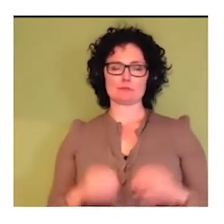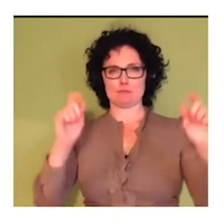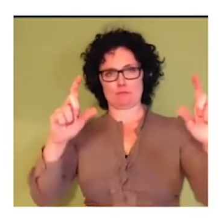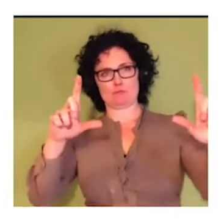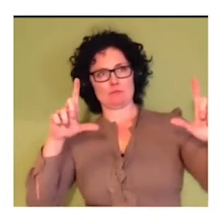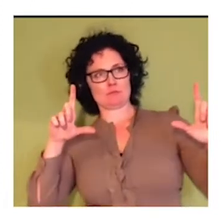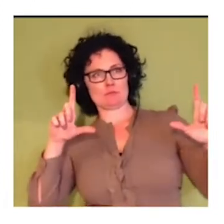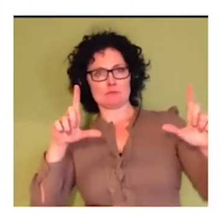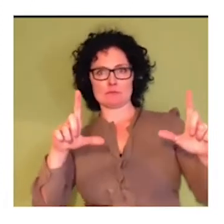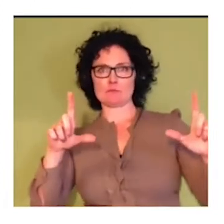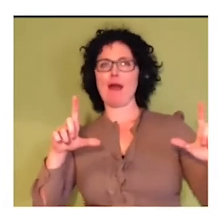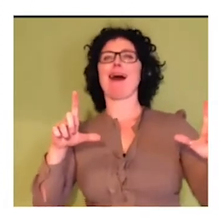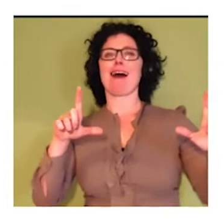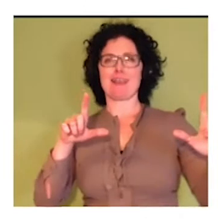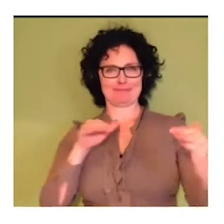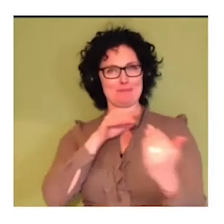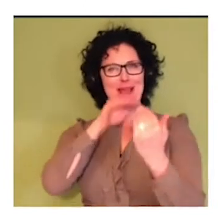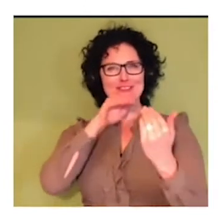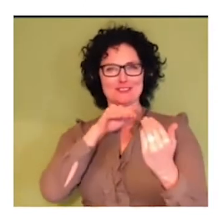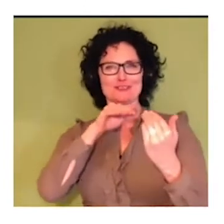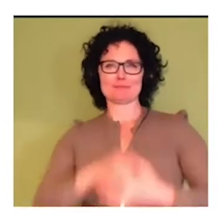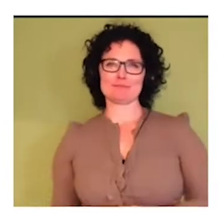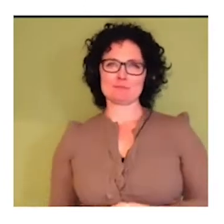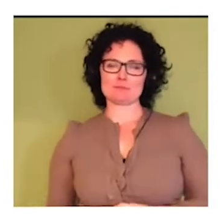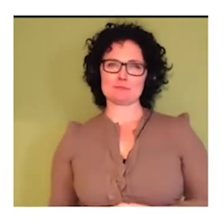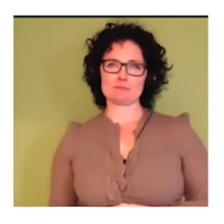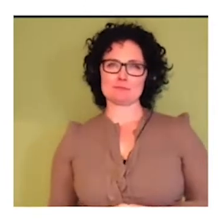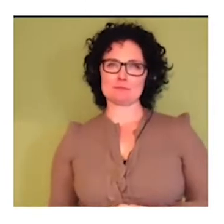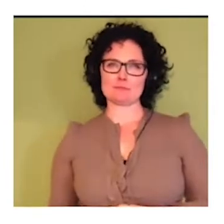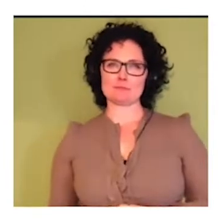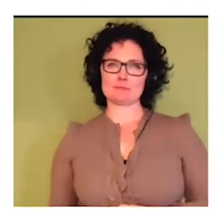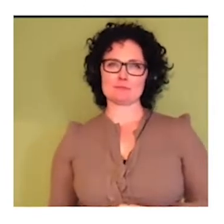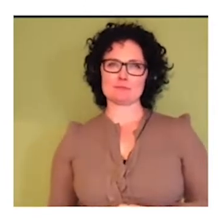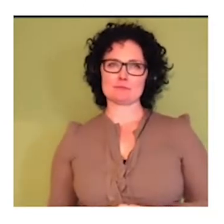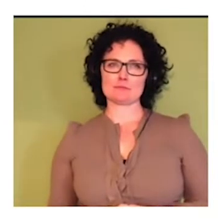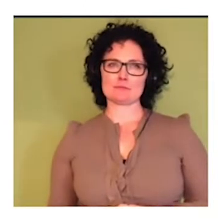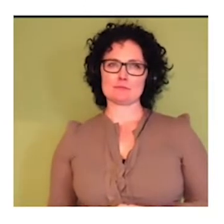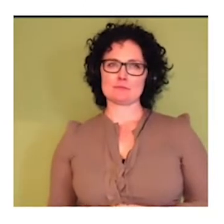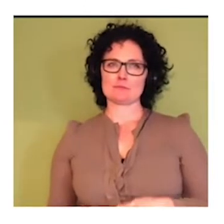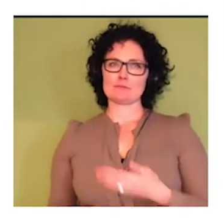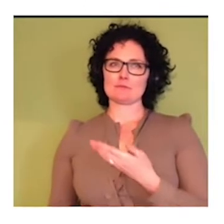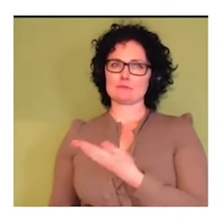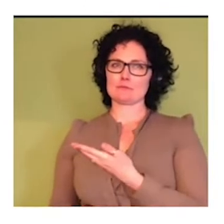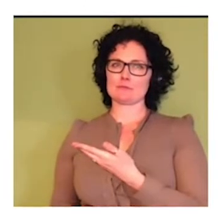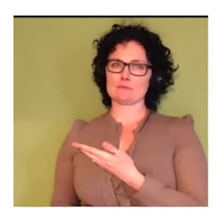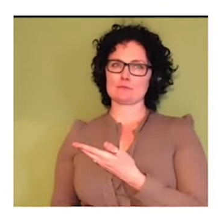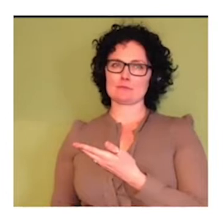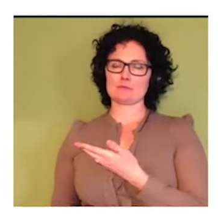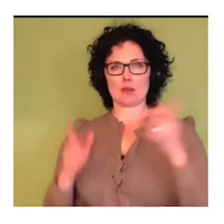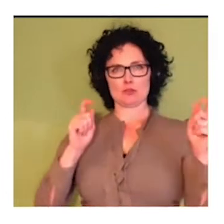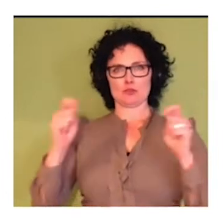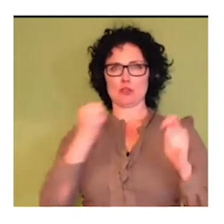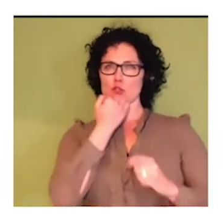we're happy with. As you would expect, the page display adjusts to the new size so that the text